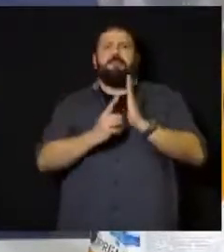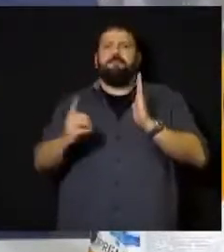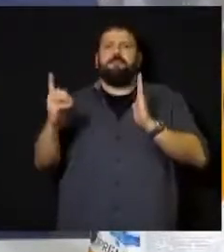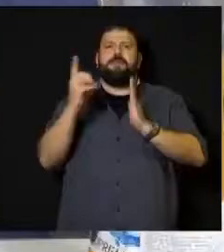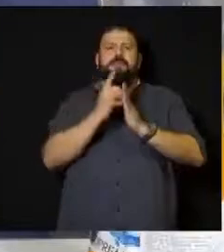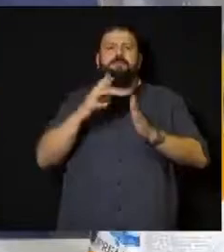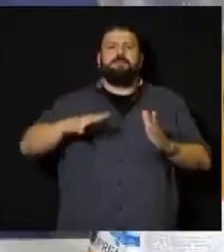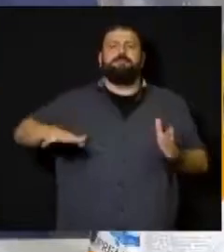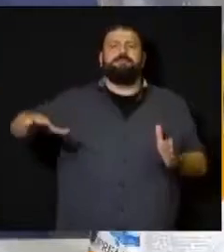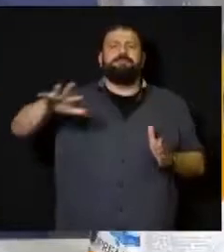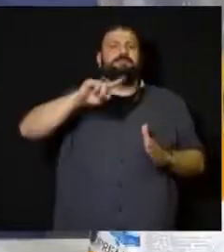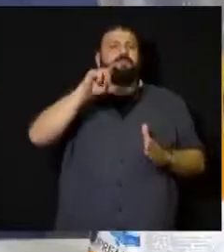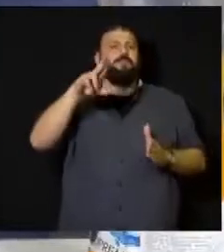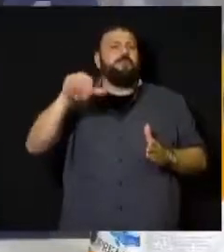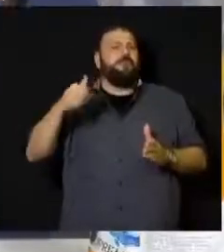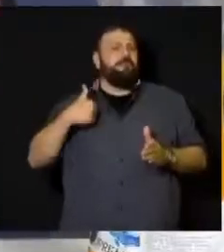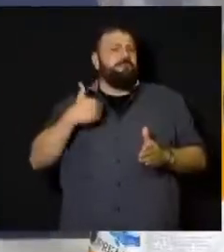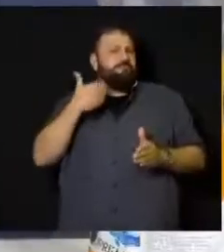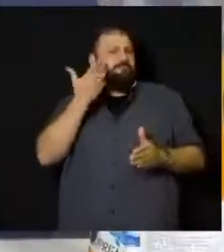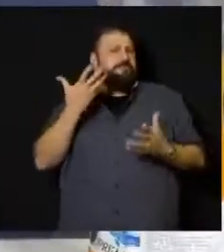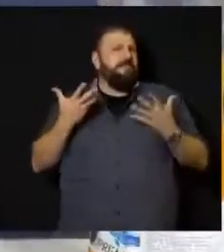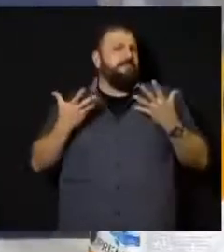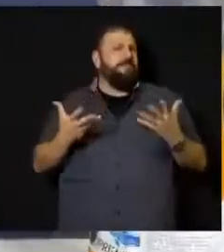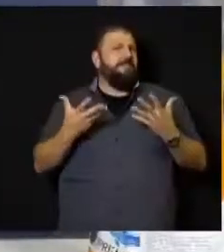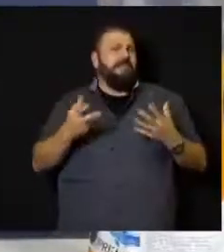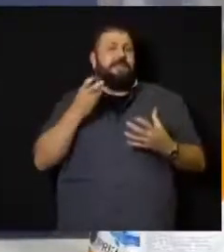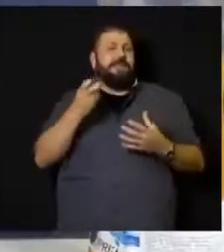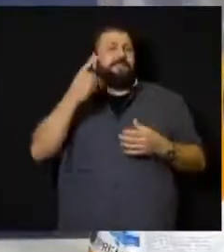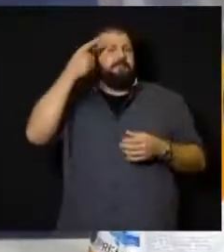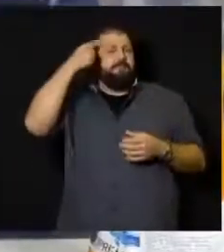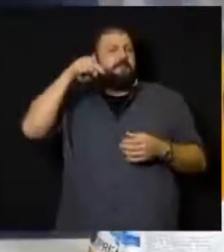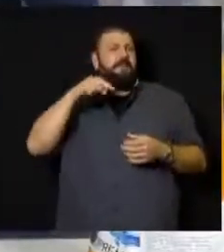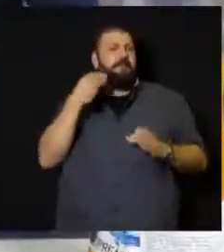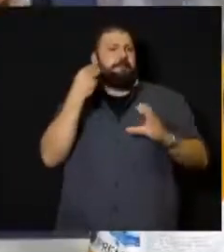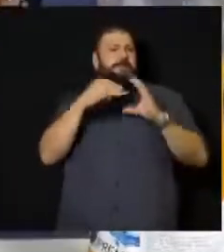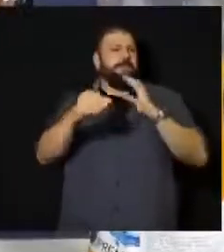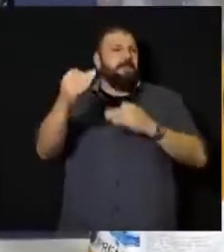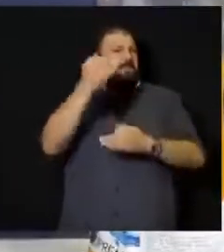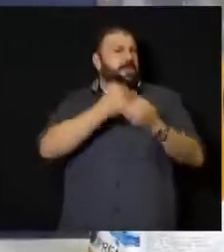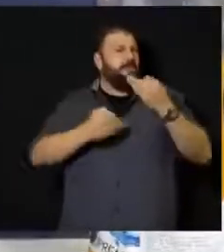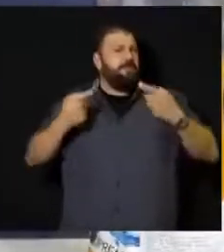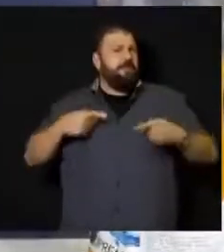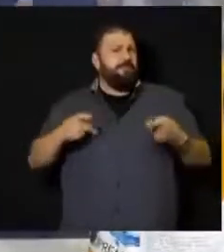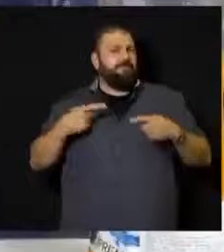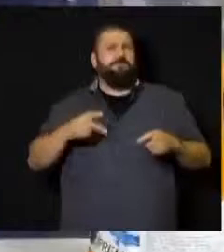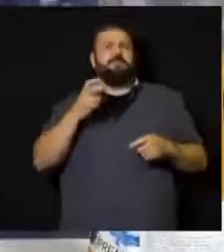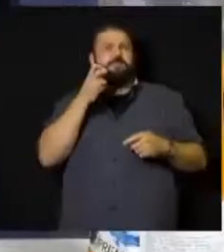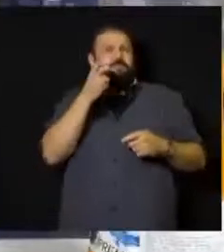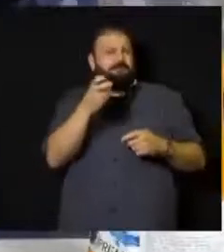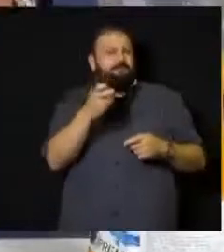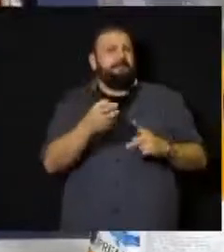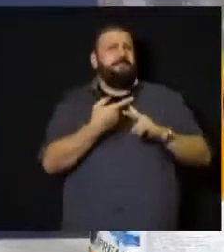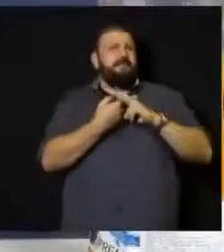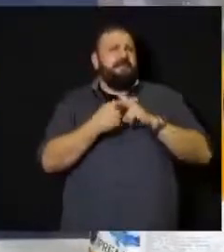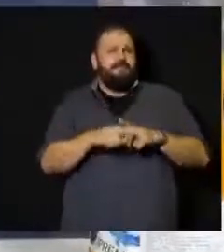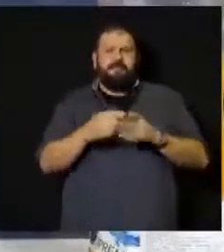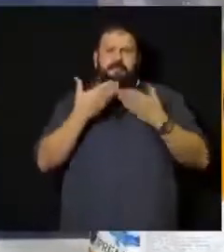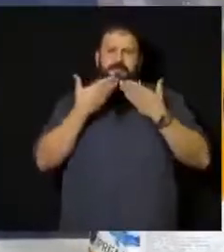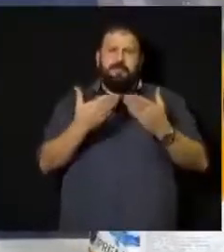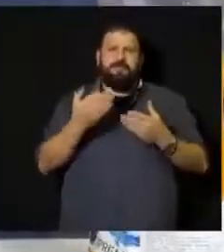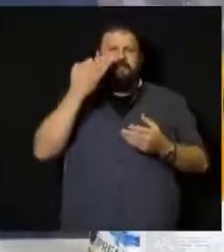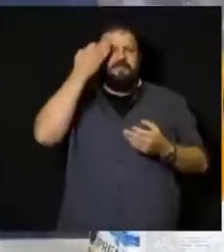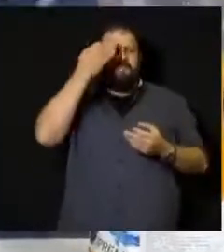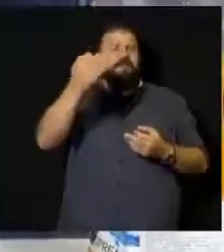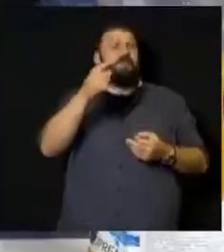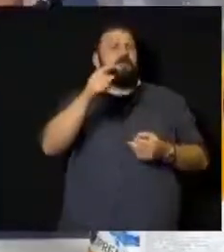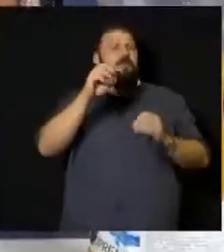and live in the area we wanted to live in. And I remember, and this is a message for everybody who's beginning. It takes time.